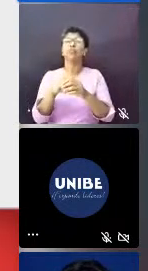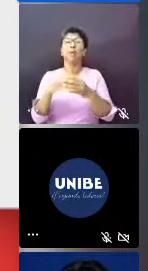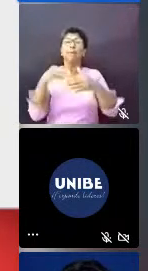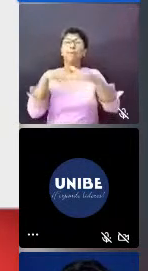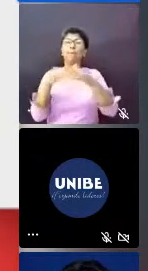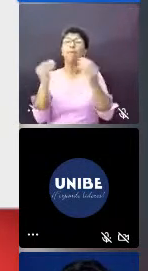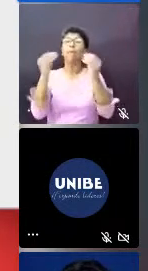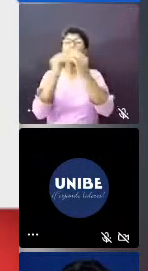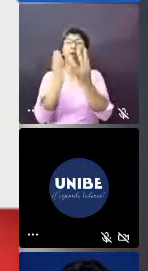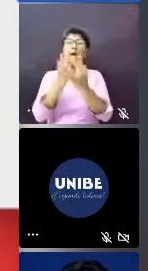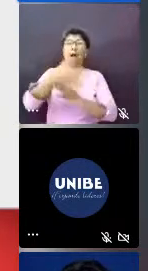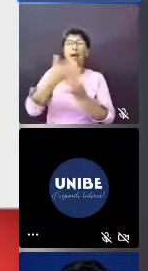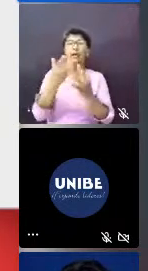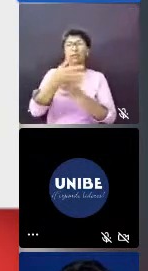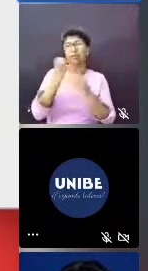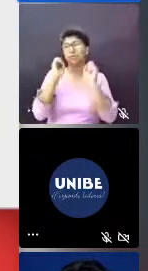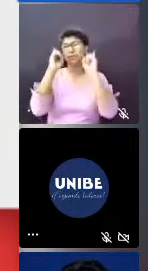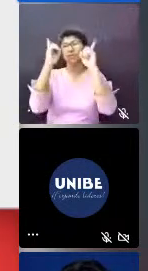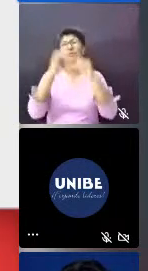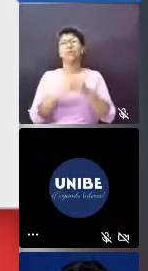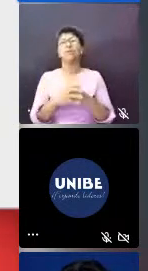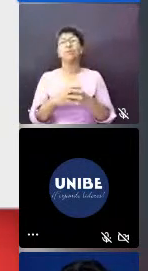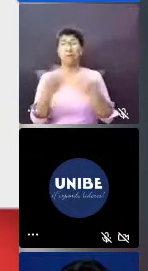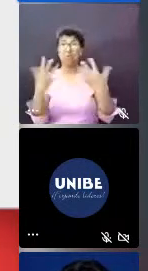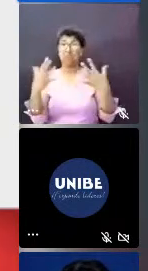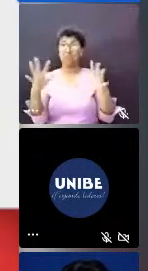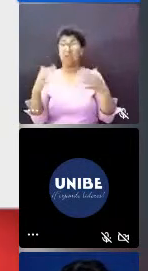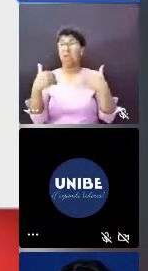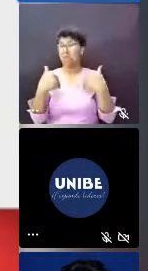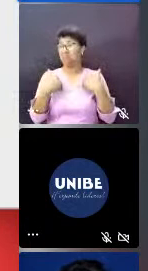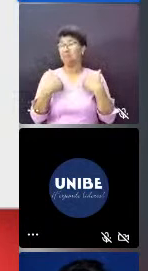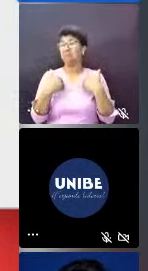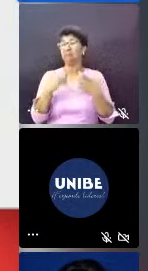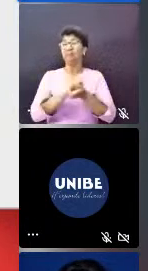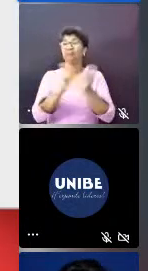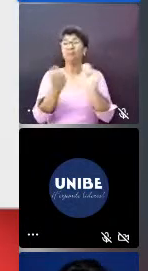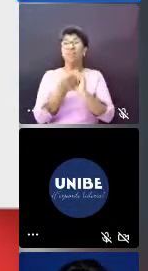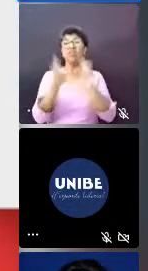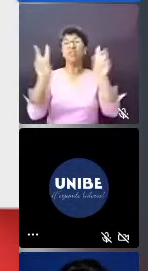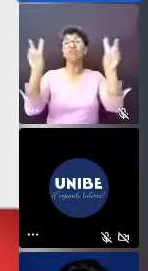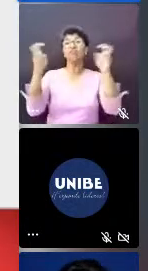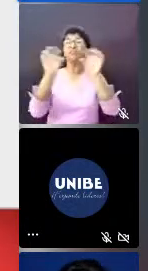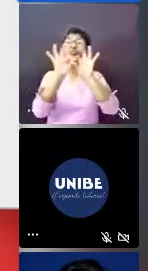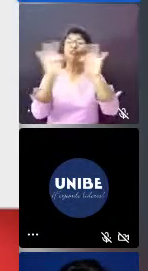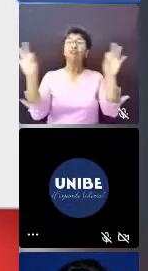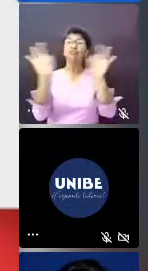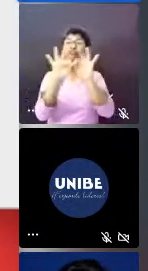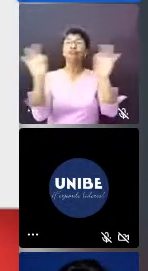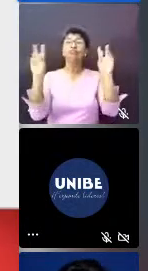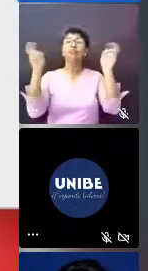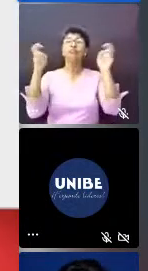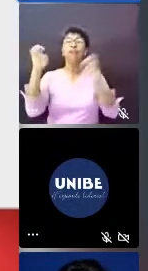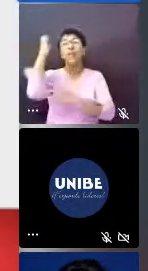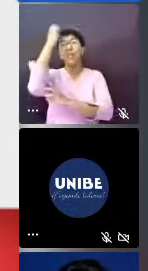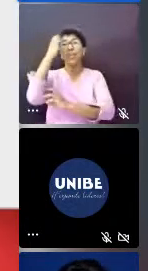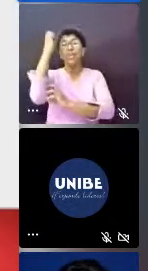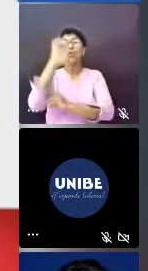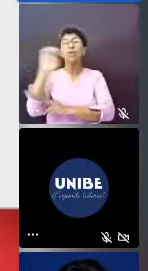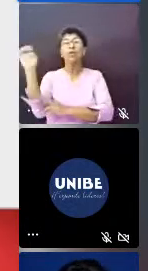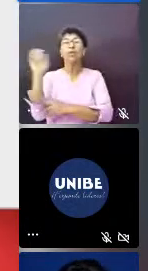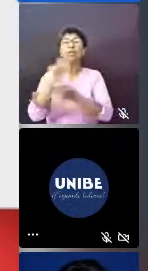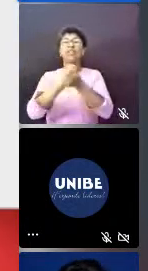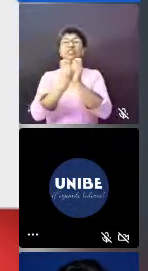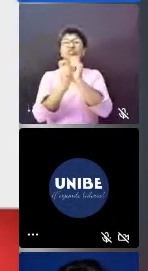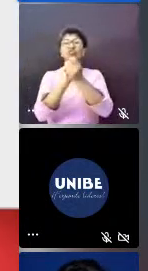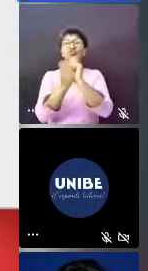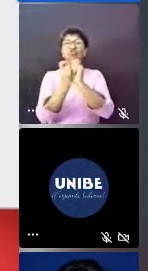education. There are some changes in terminology. Eastern Europe has quite a bad